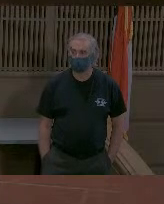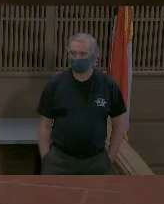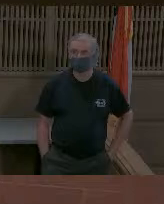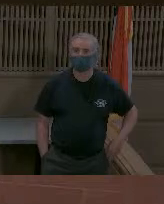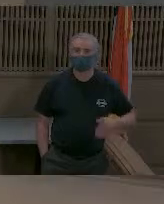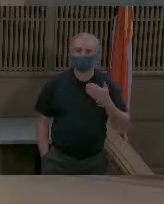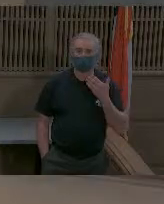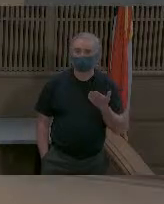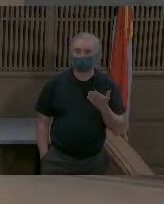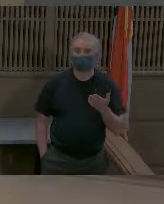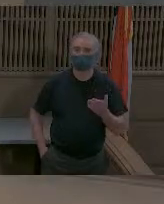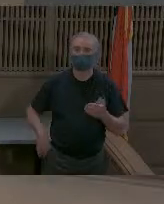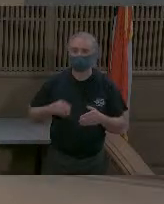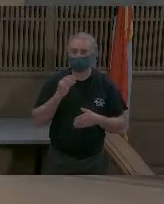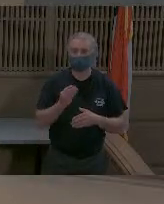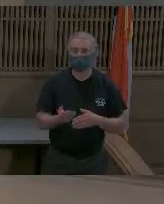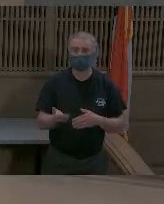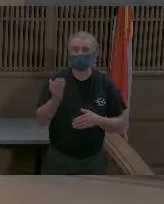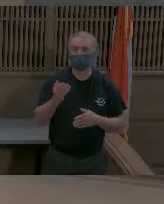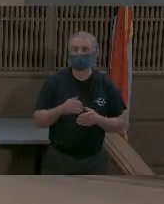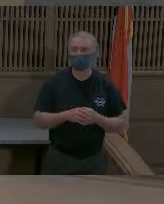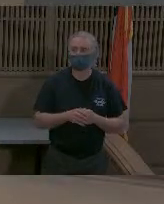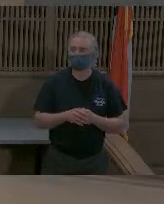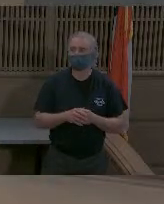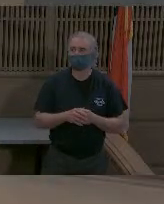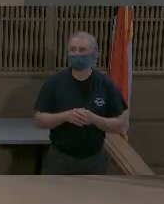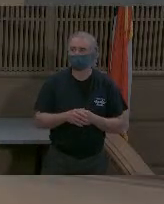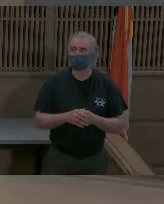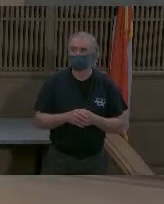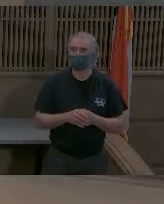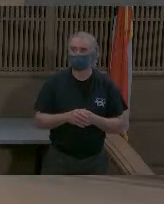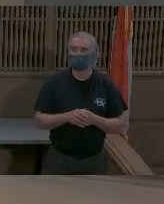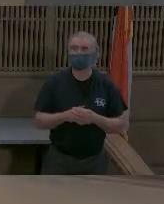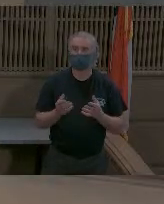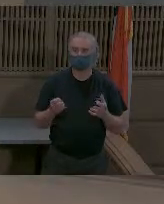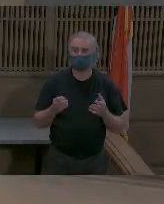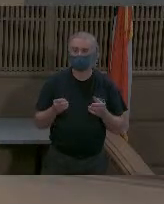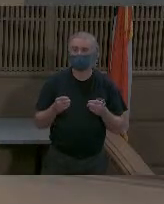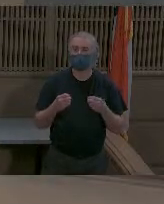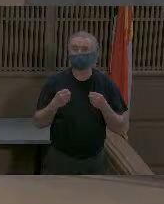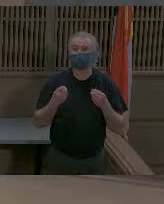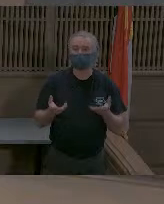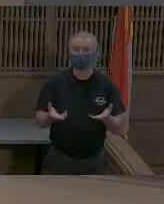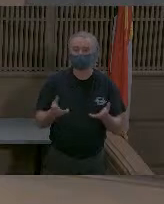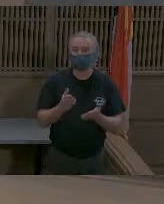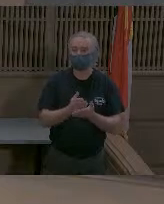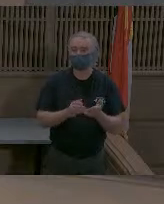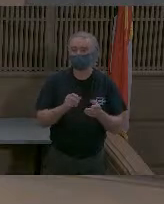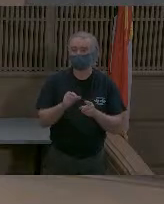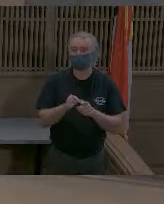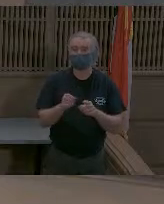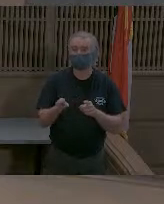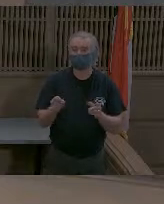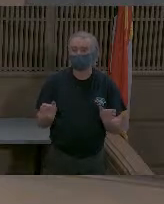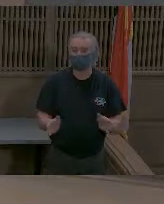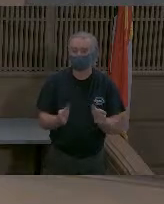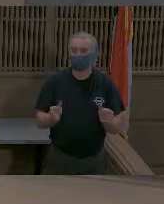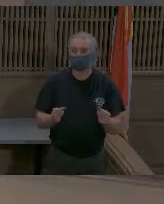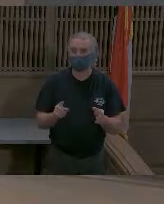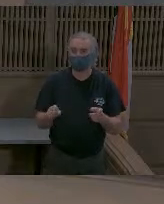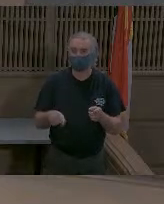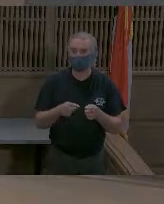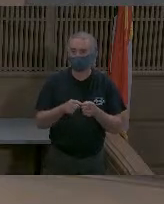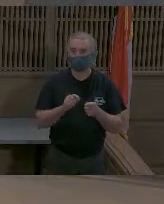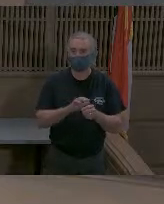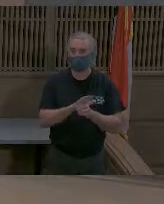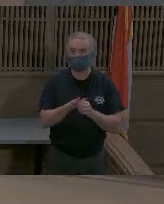Thank you, and good morning. Just want to drop a few words of encouragement. As you know, when Corona came